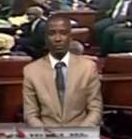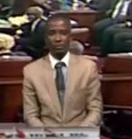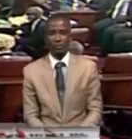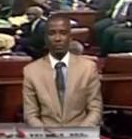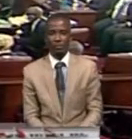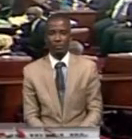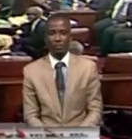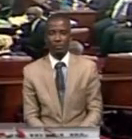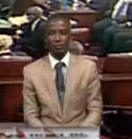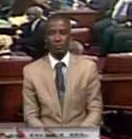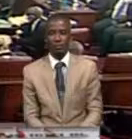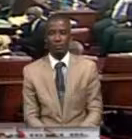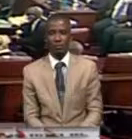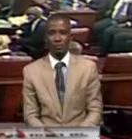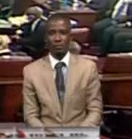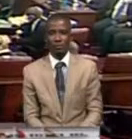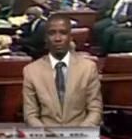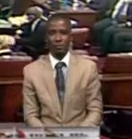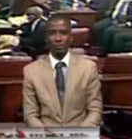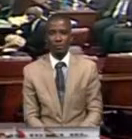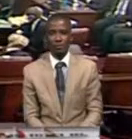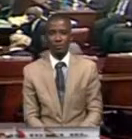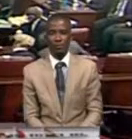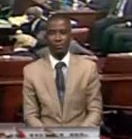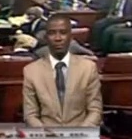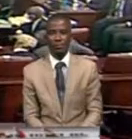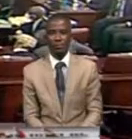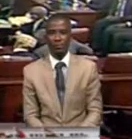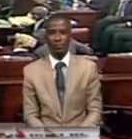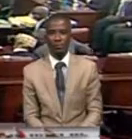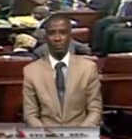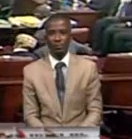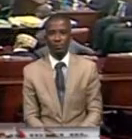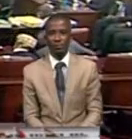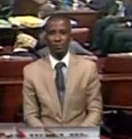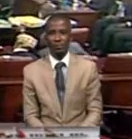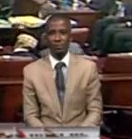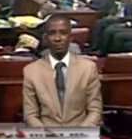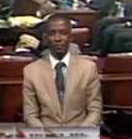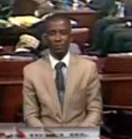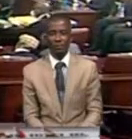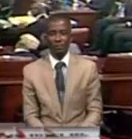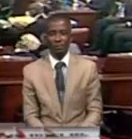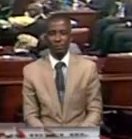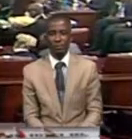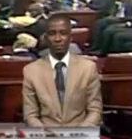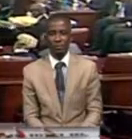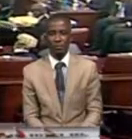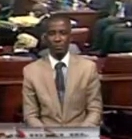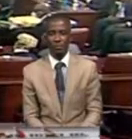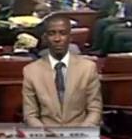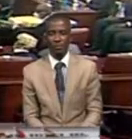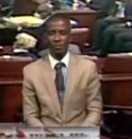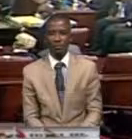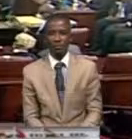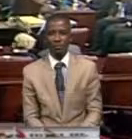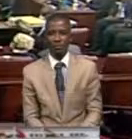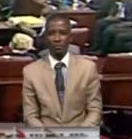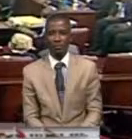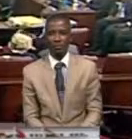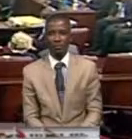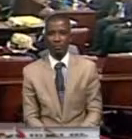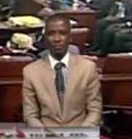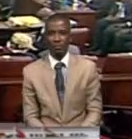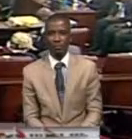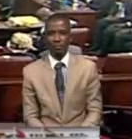Order 36. Order. You refer to Order 36. Yes, sir.